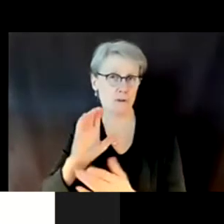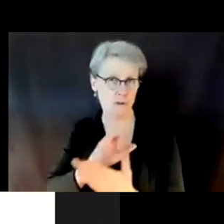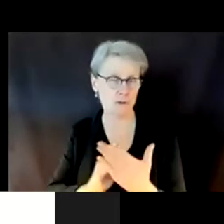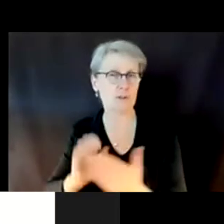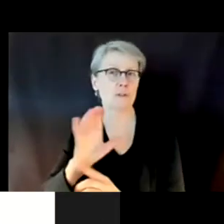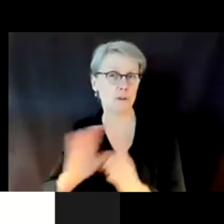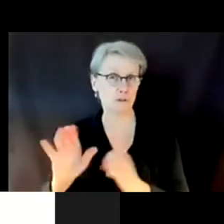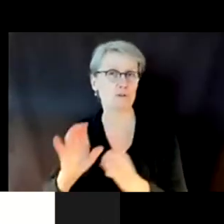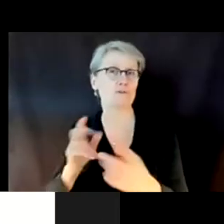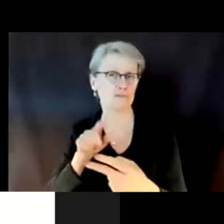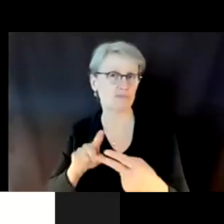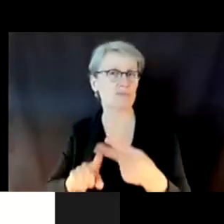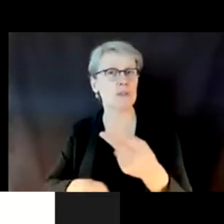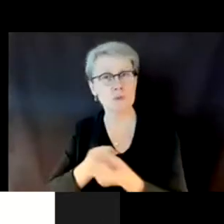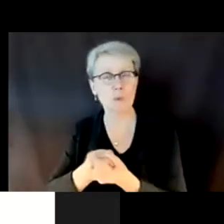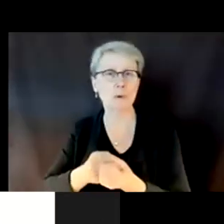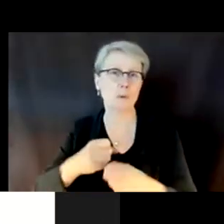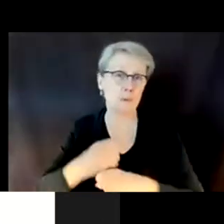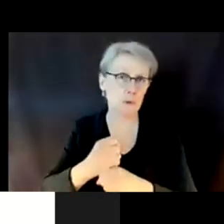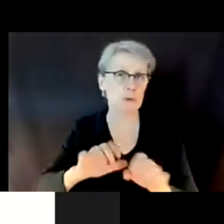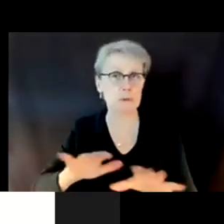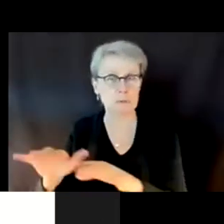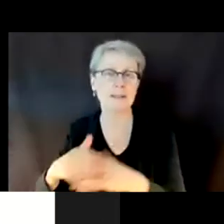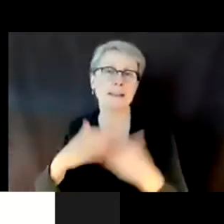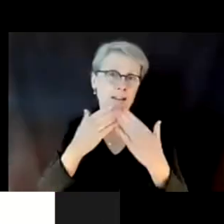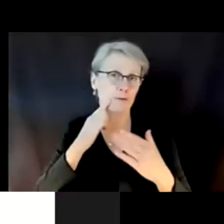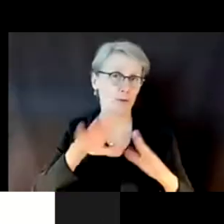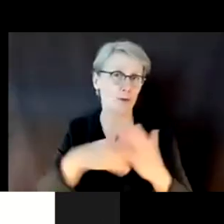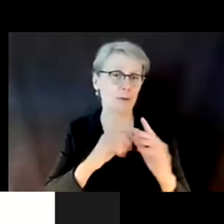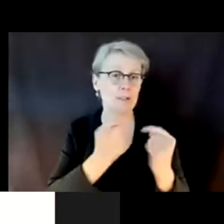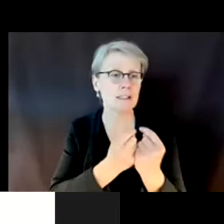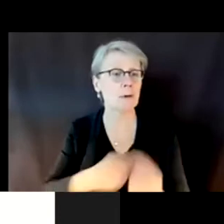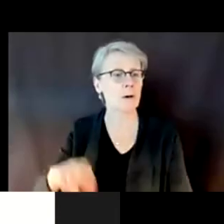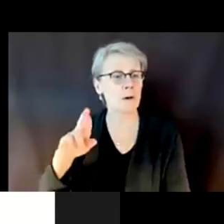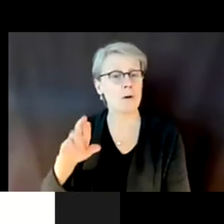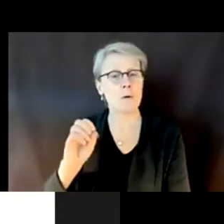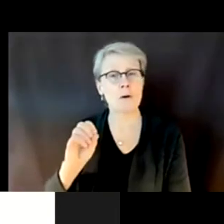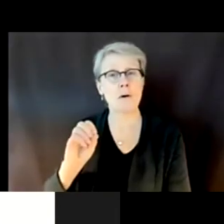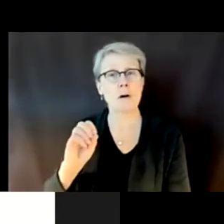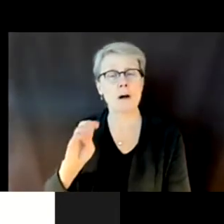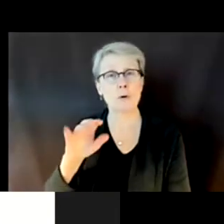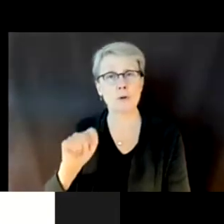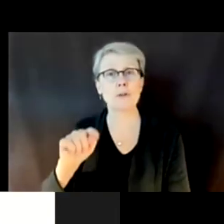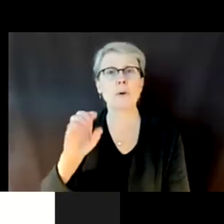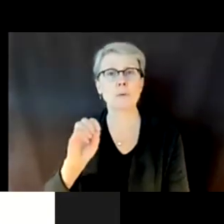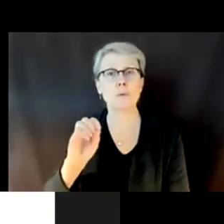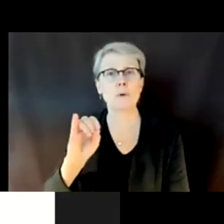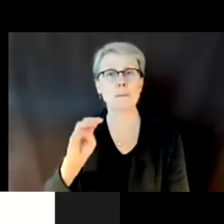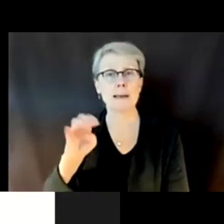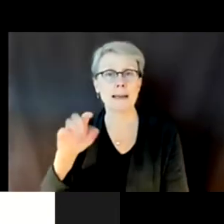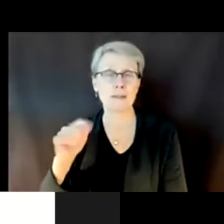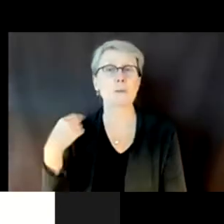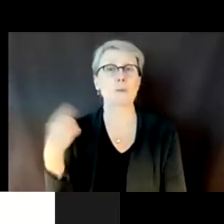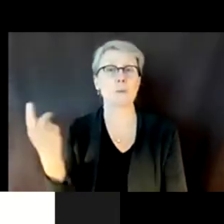Brenda Taylor and the team there who've helped us do this. Robert Wimet and I are the two co-designers, co-facilitators for Digital